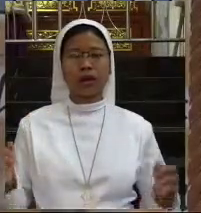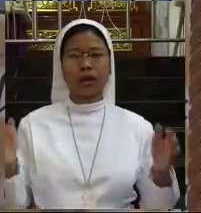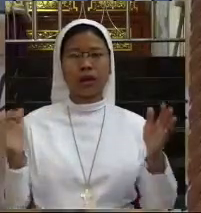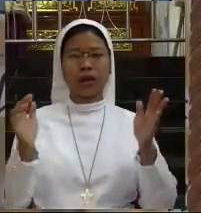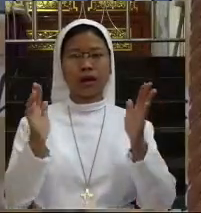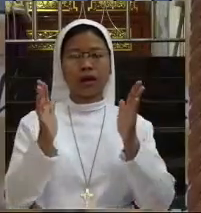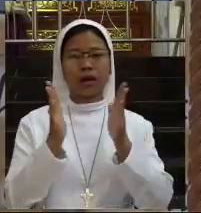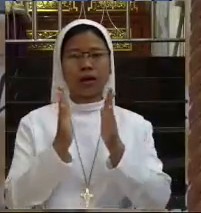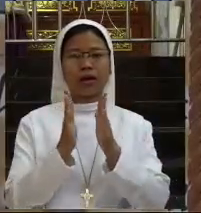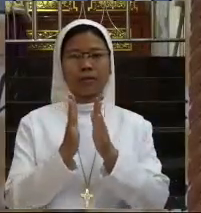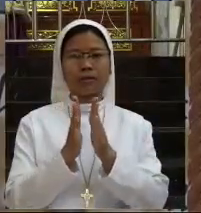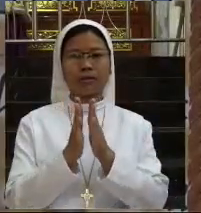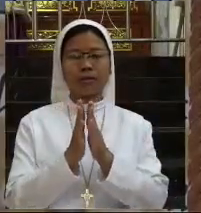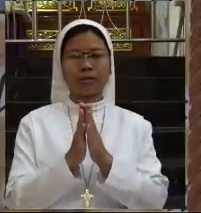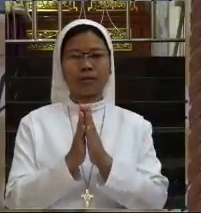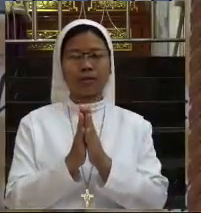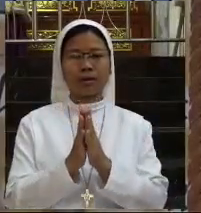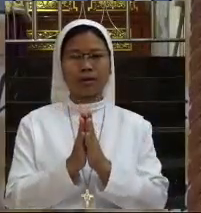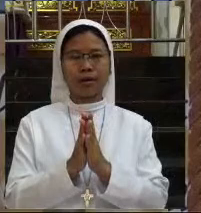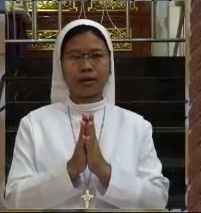Spirit.